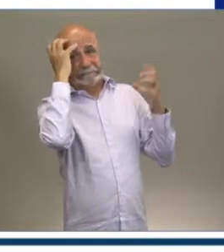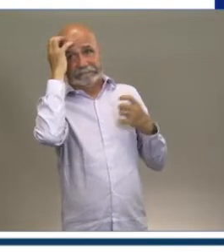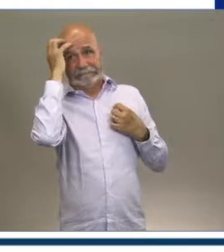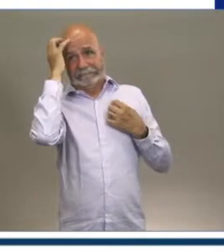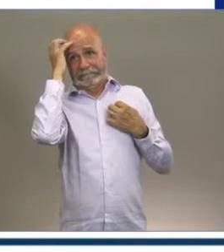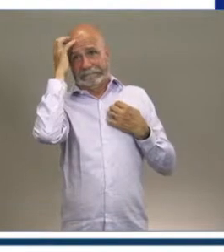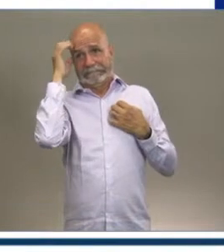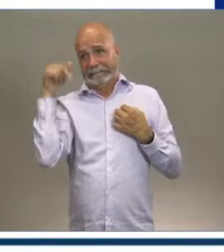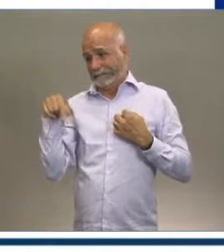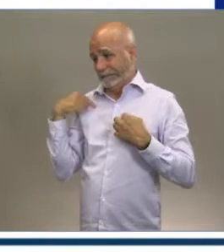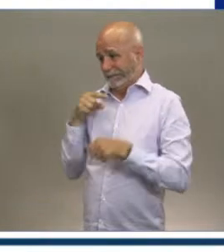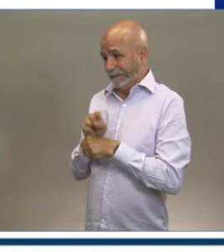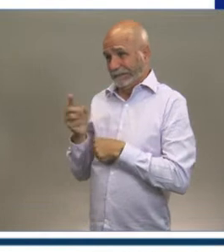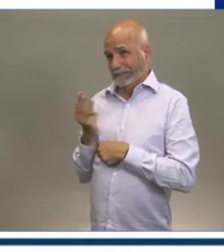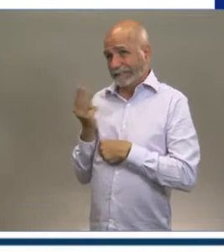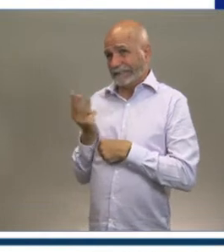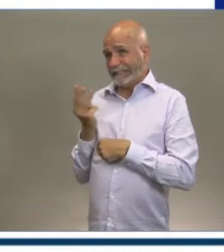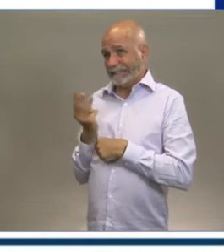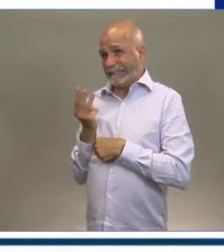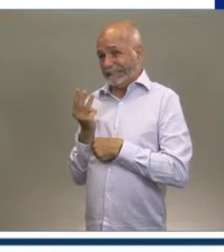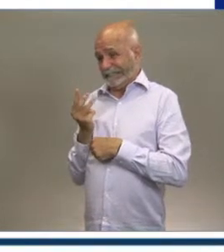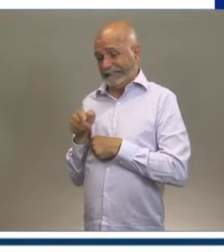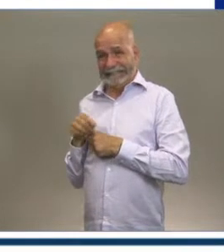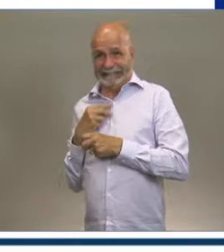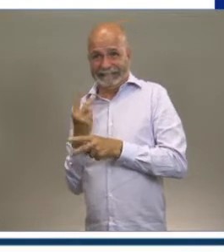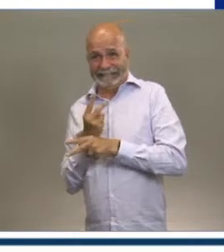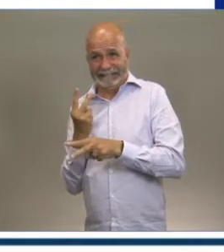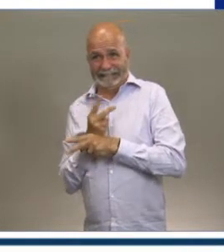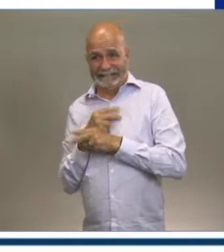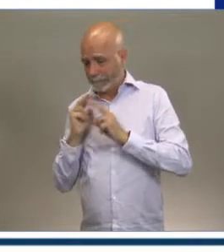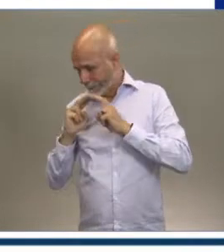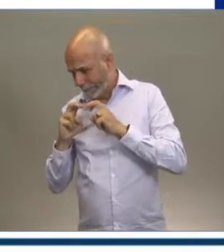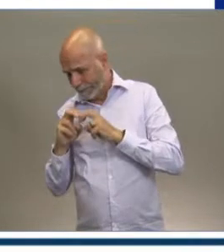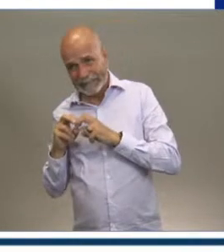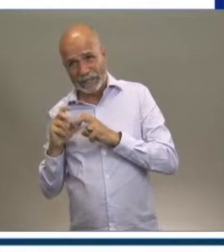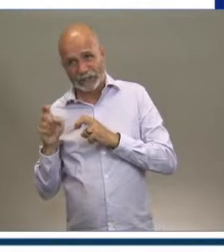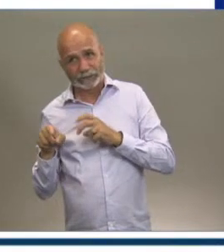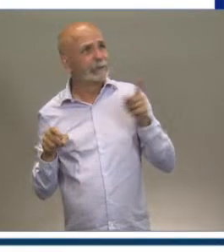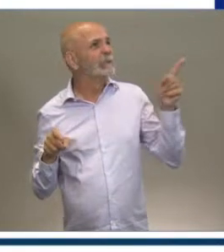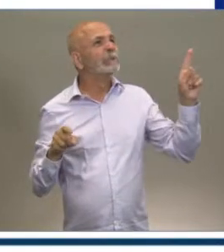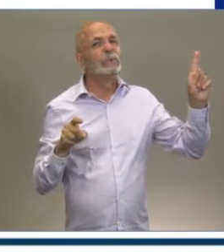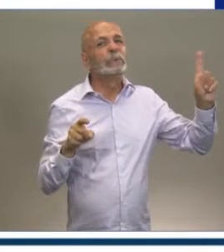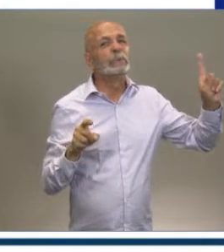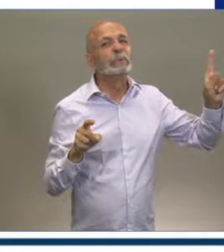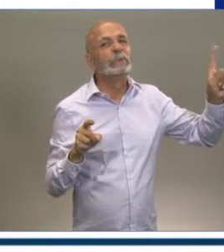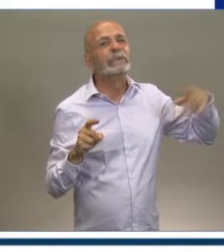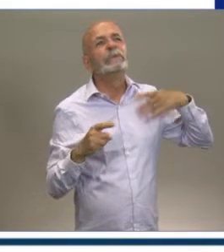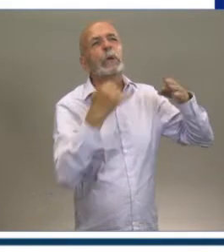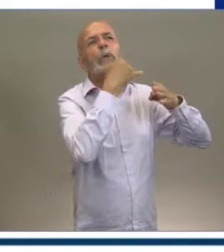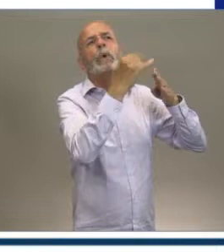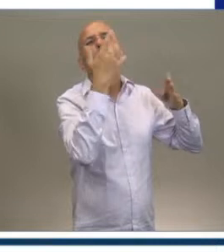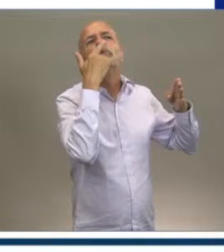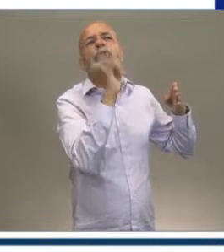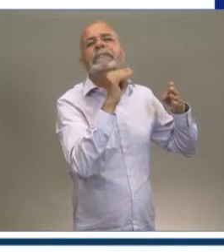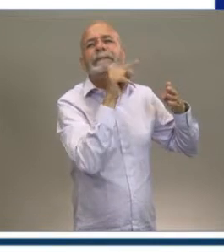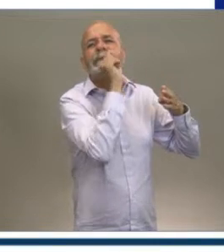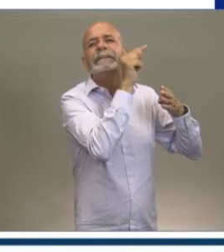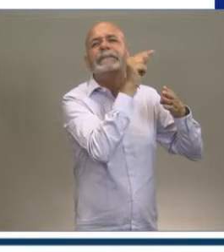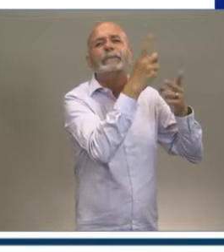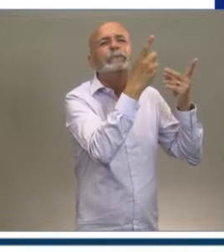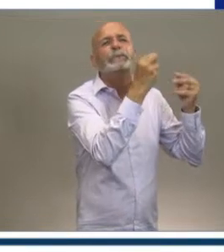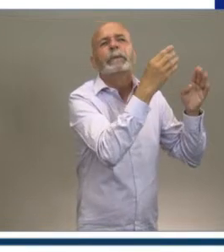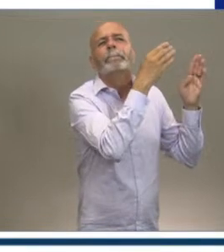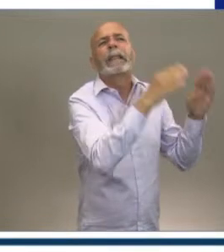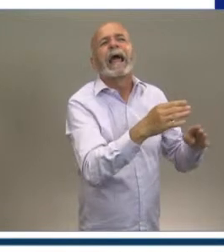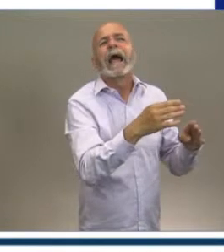which is now tomorrow. So we did take the time to find out what their borders parameters are, what they're doing for checking